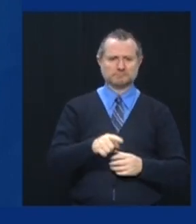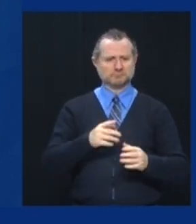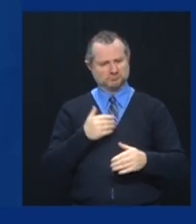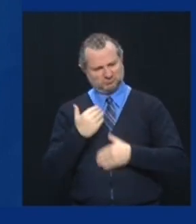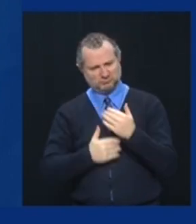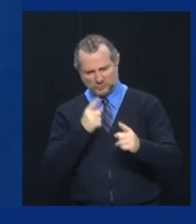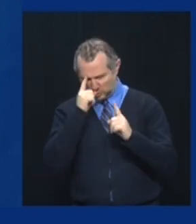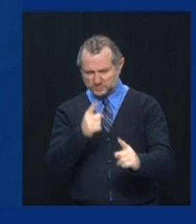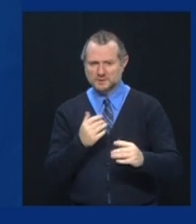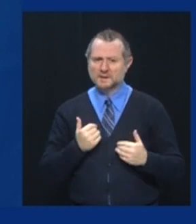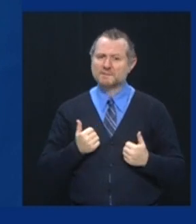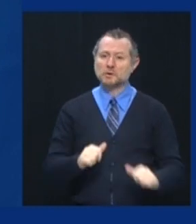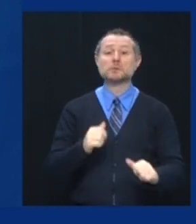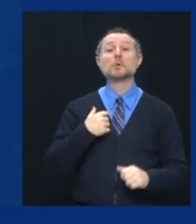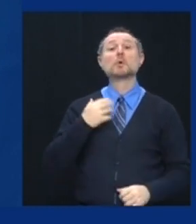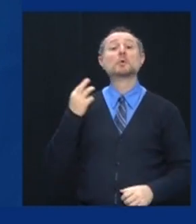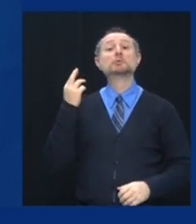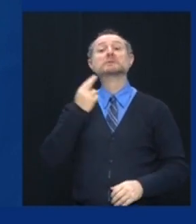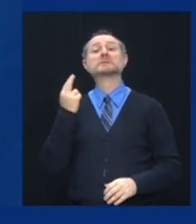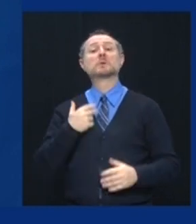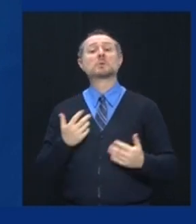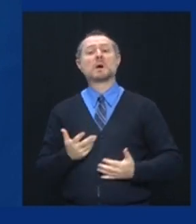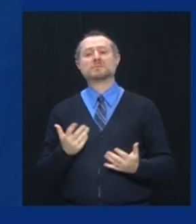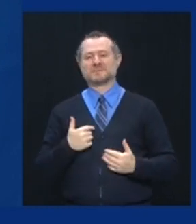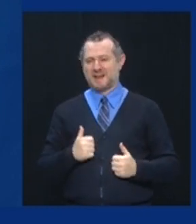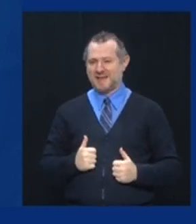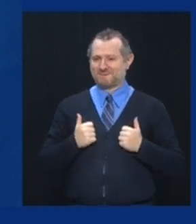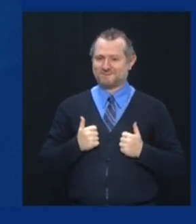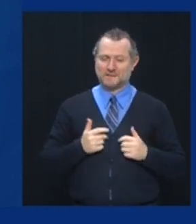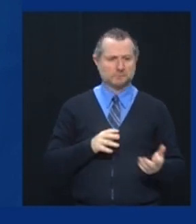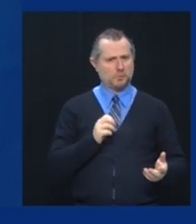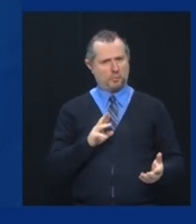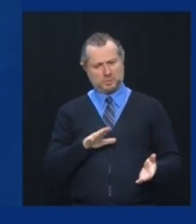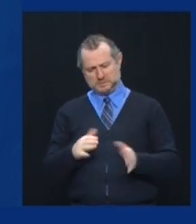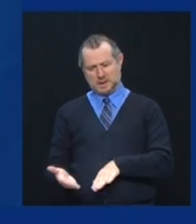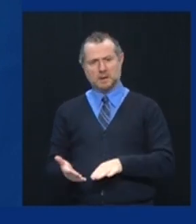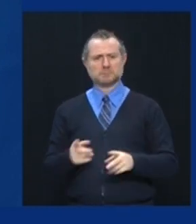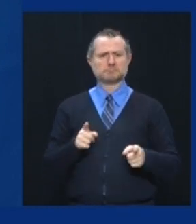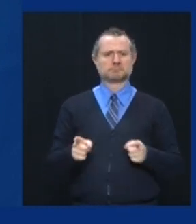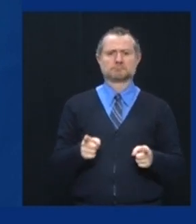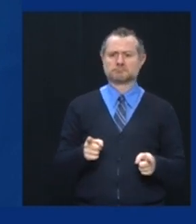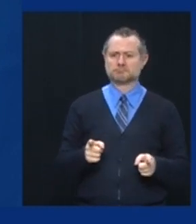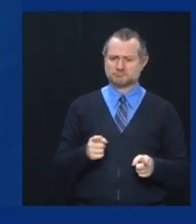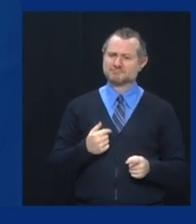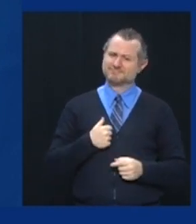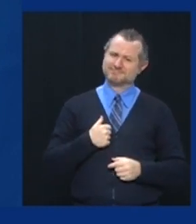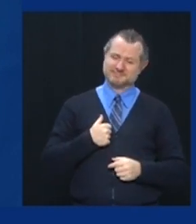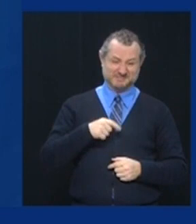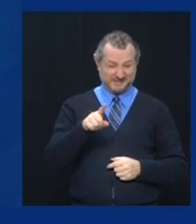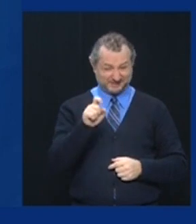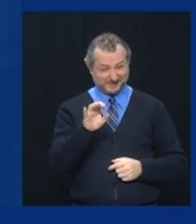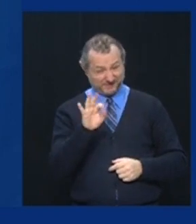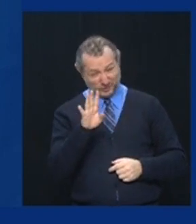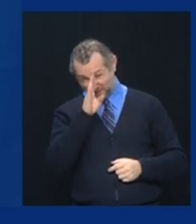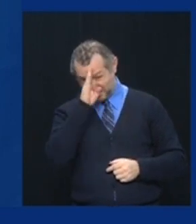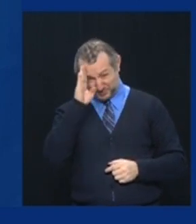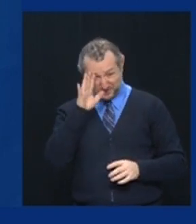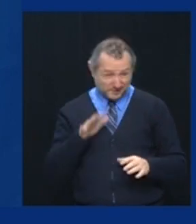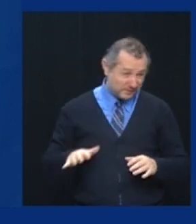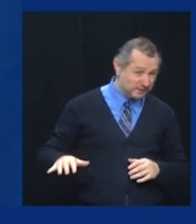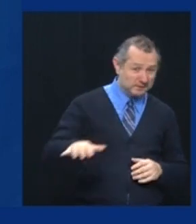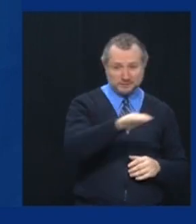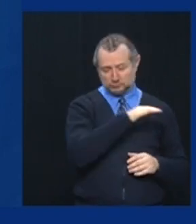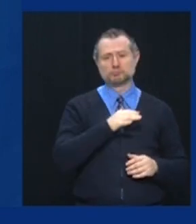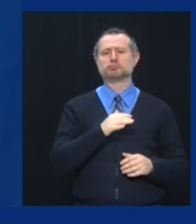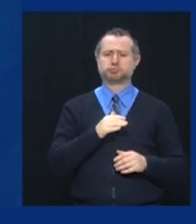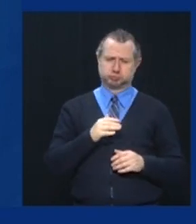Because it's literally a matter of life and death, right? And 194 hospitals, like anything else, some